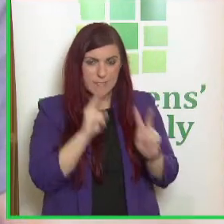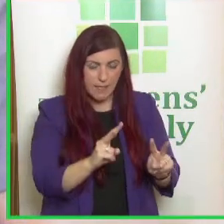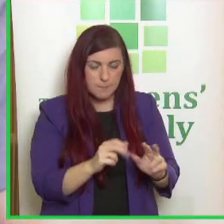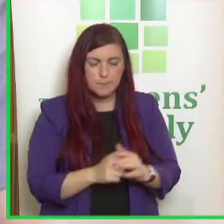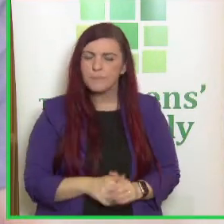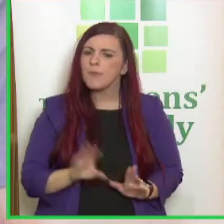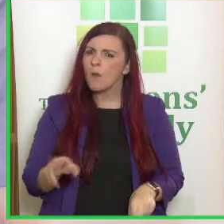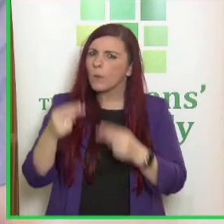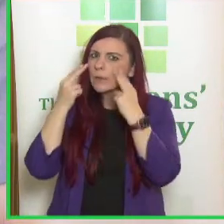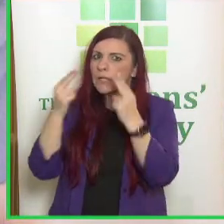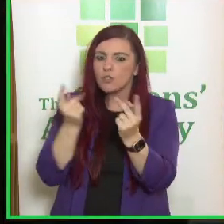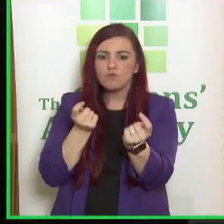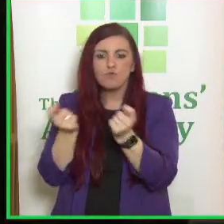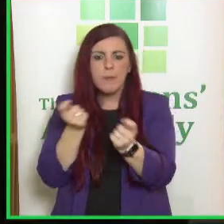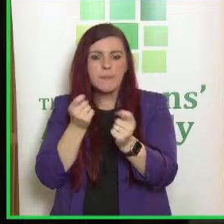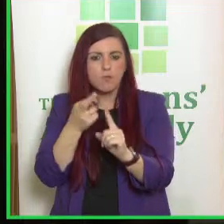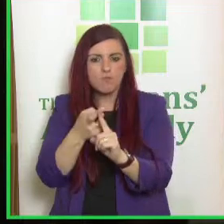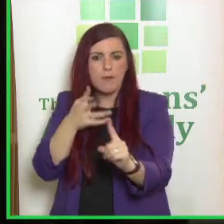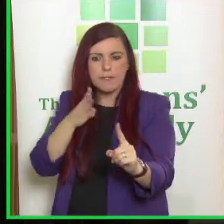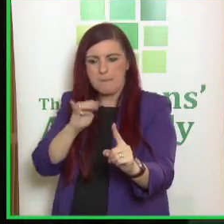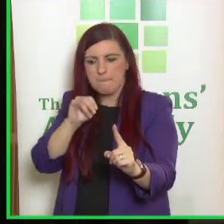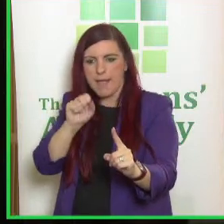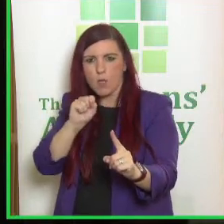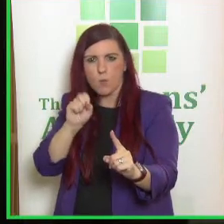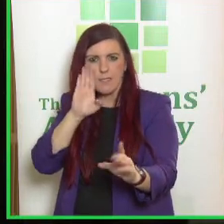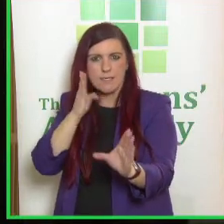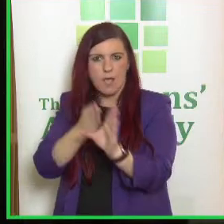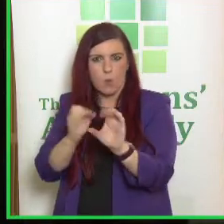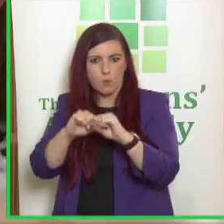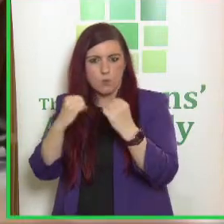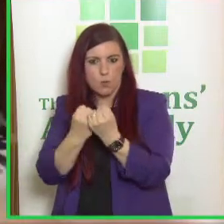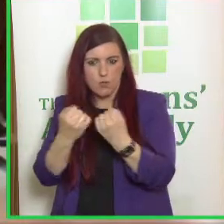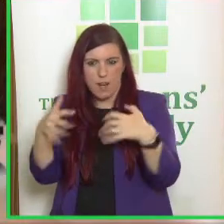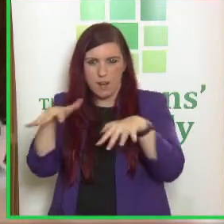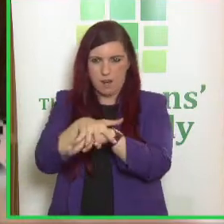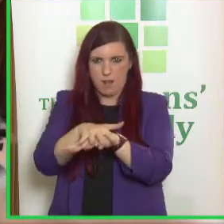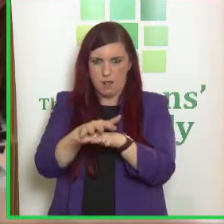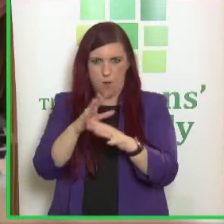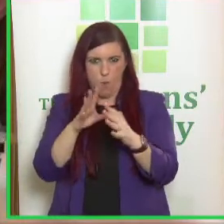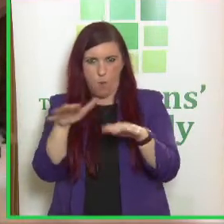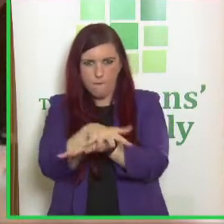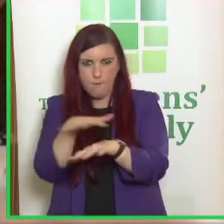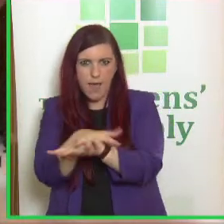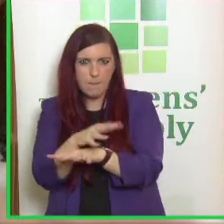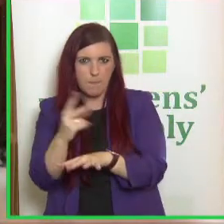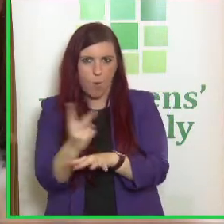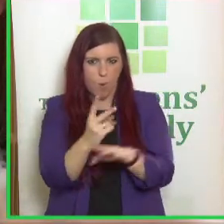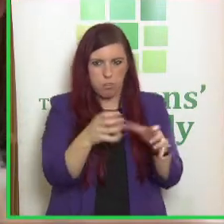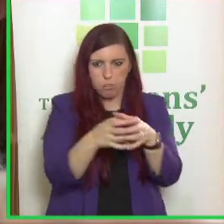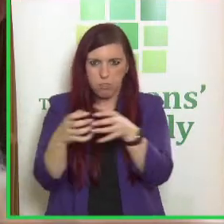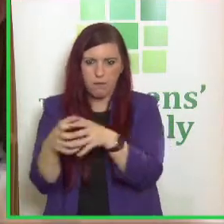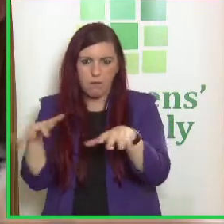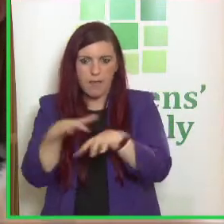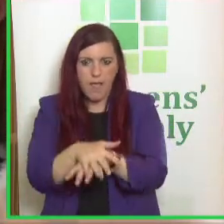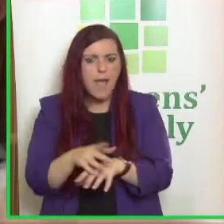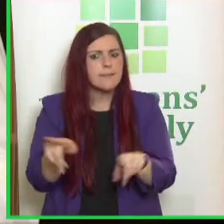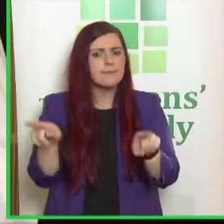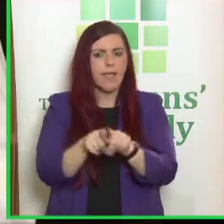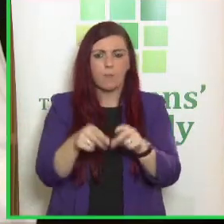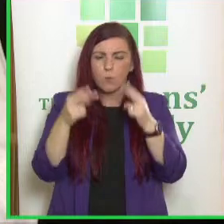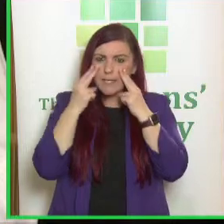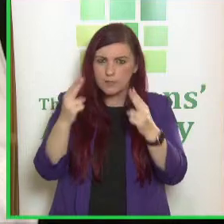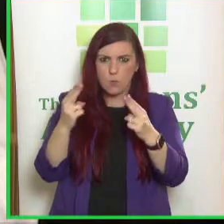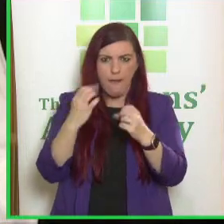that recognise a biopsychosocial model. We need treatments that can overlap that. But more important than that, it has to be rooted in compassion